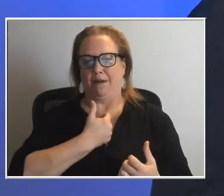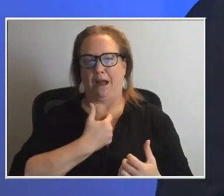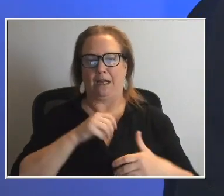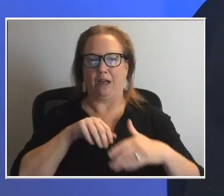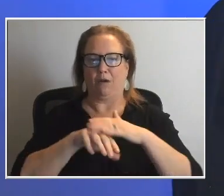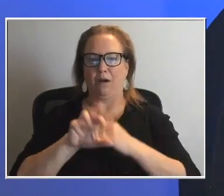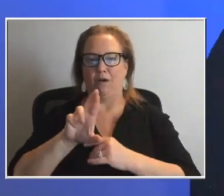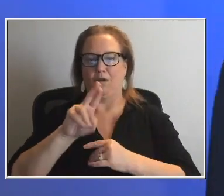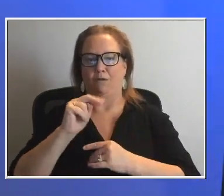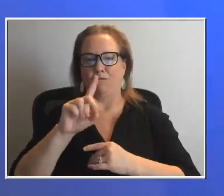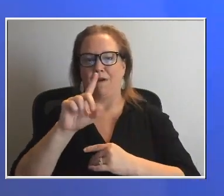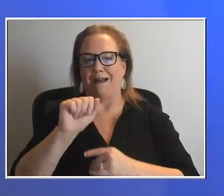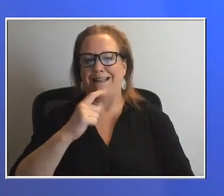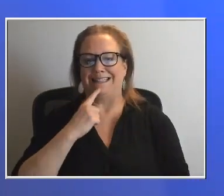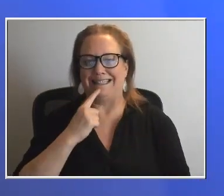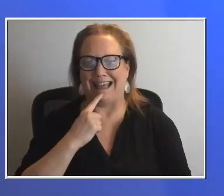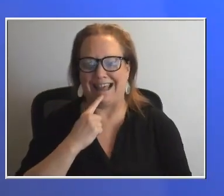said.